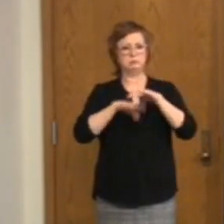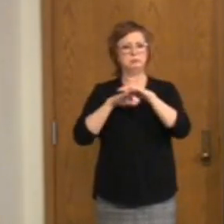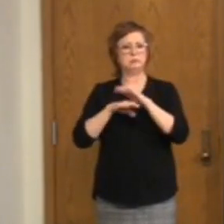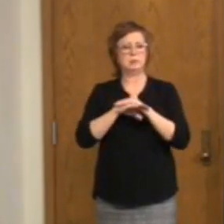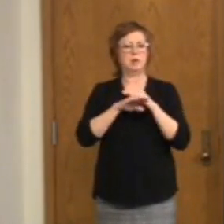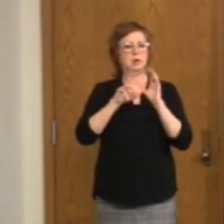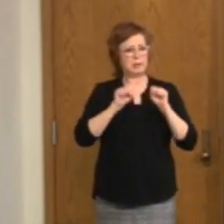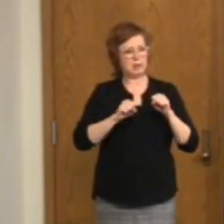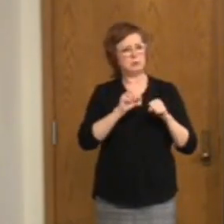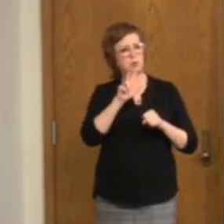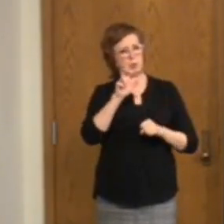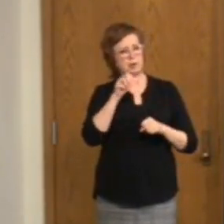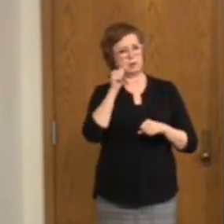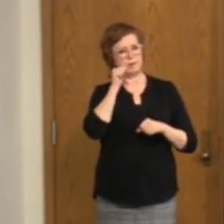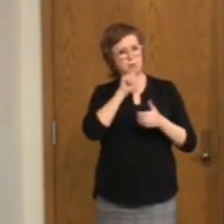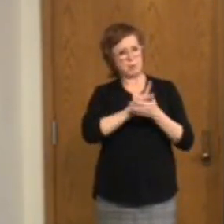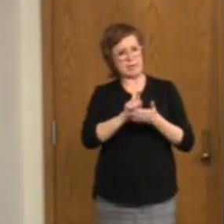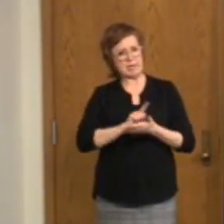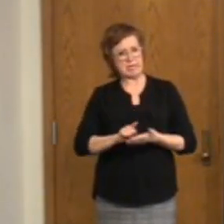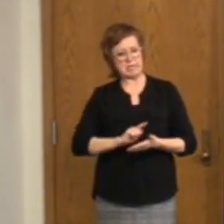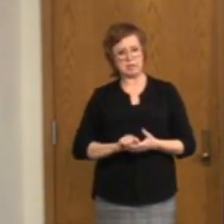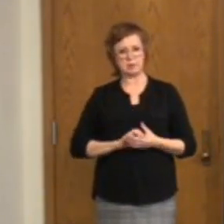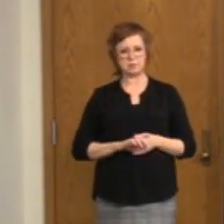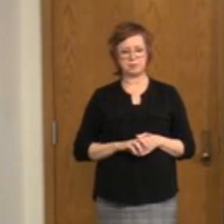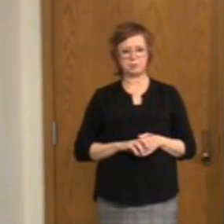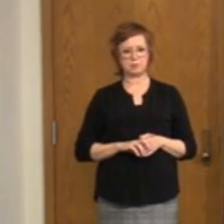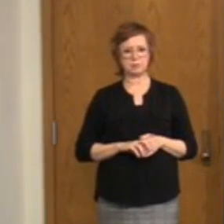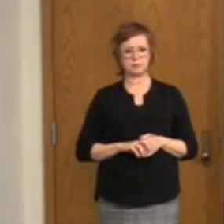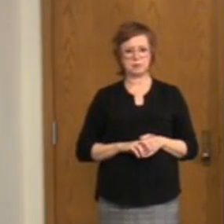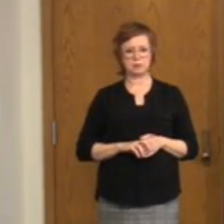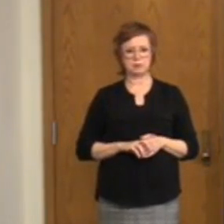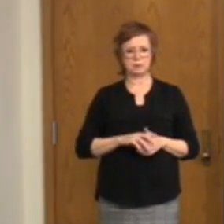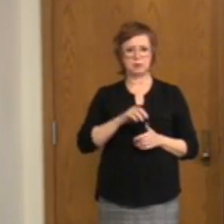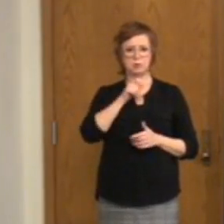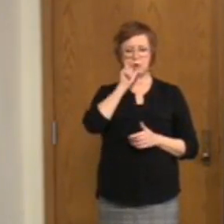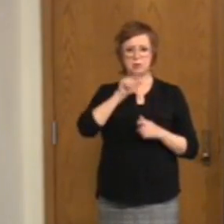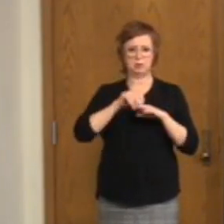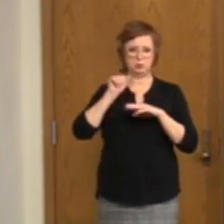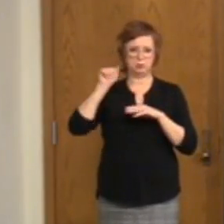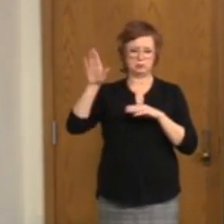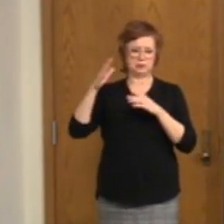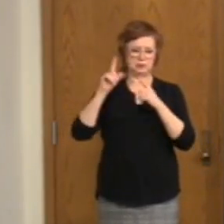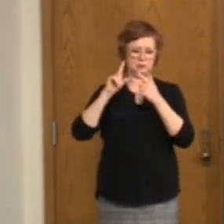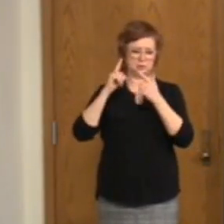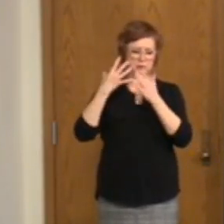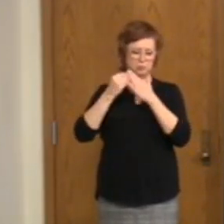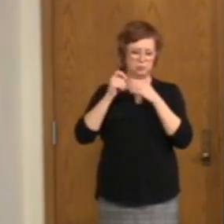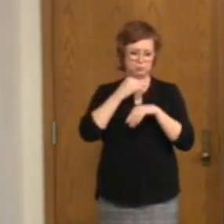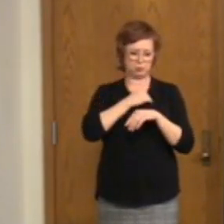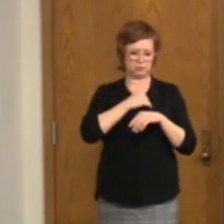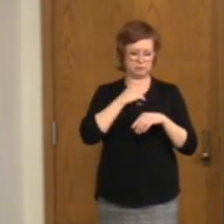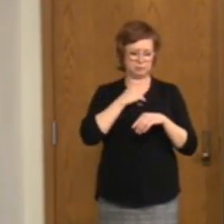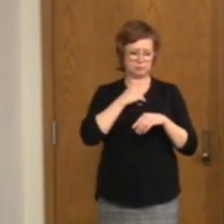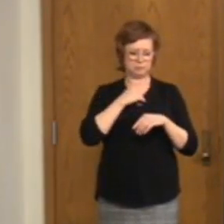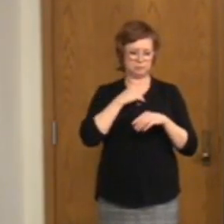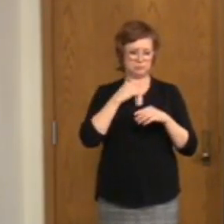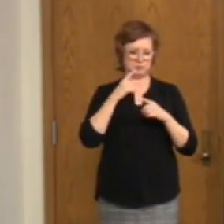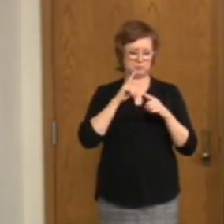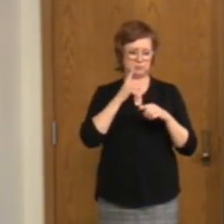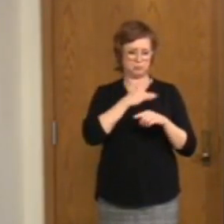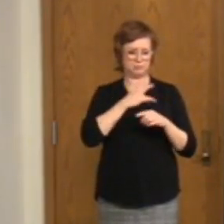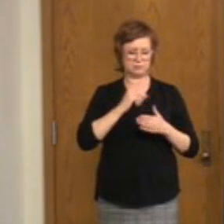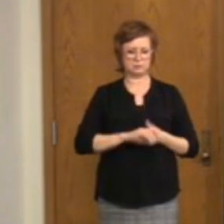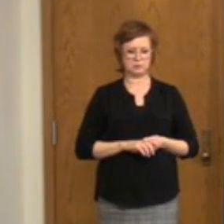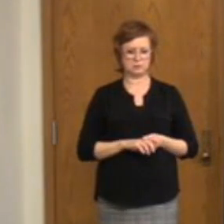on how many our daily case numbers are, we can test a higher proportion, 10% of higher for variants of concern. In addition to